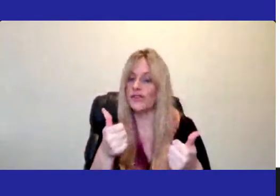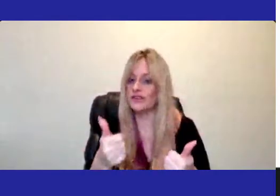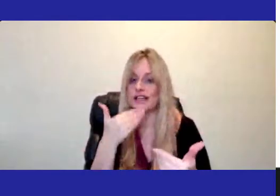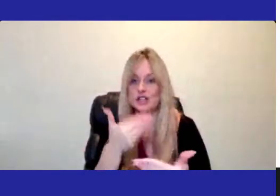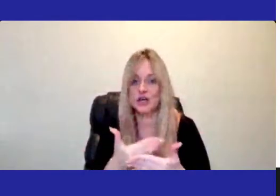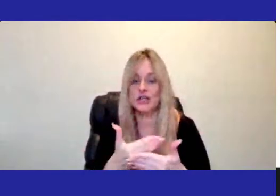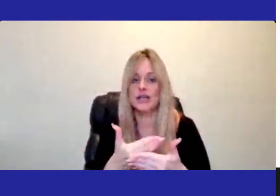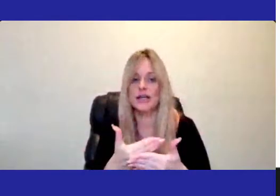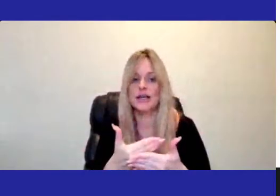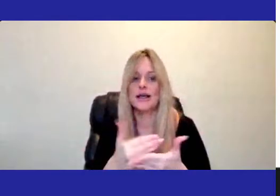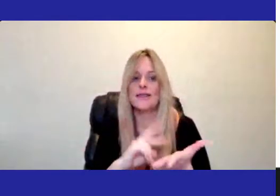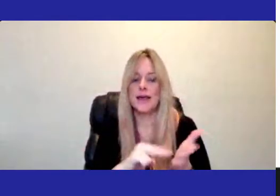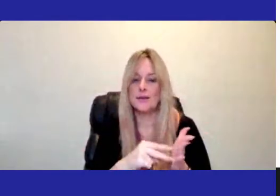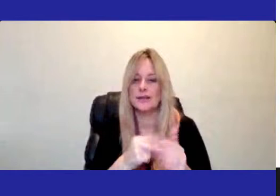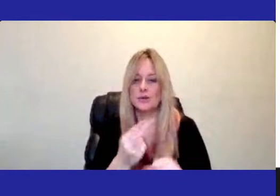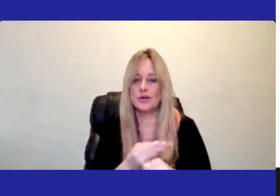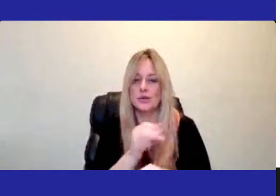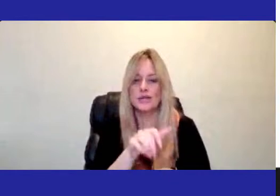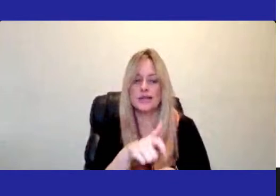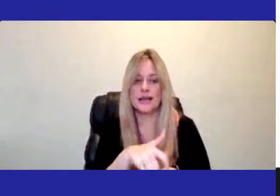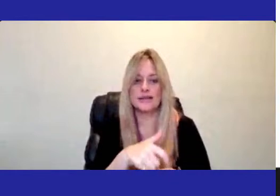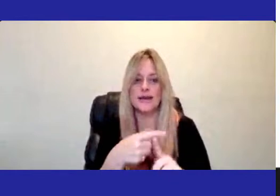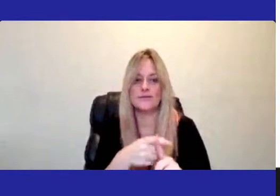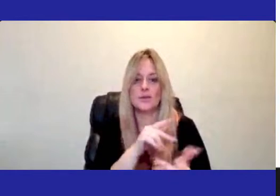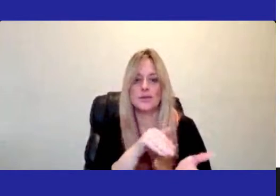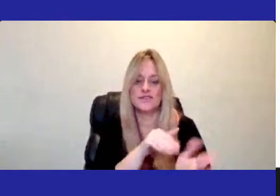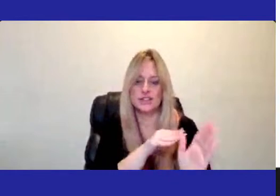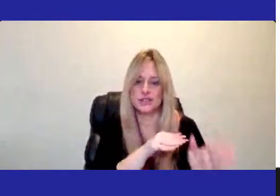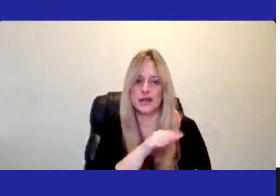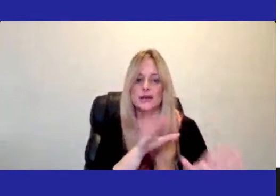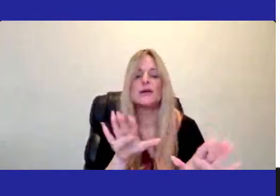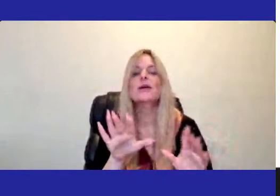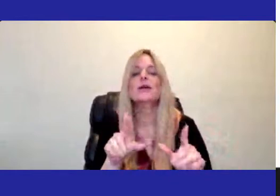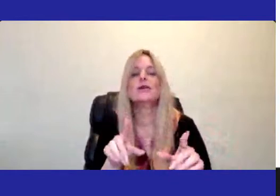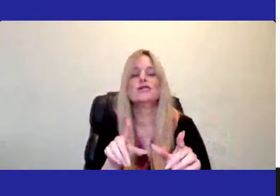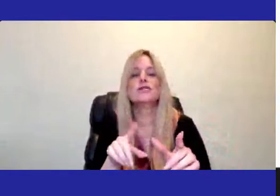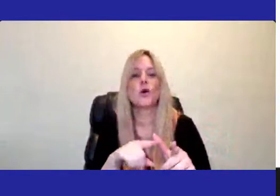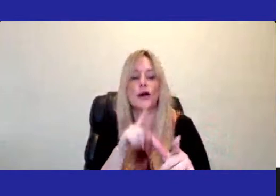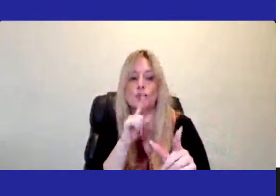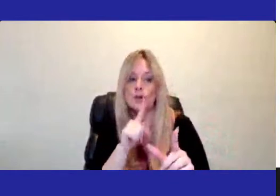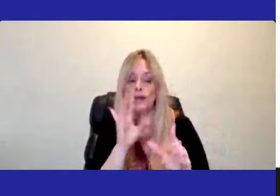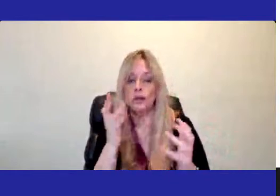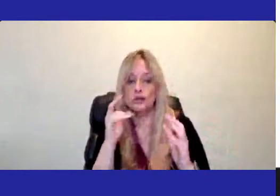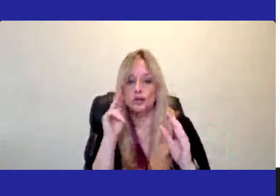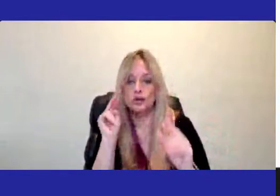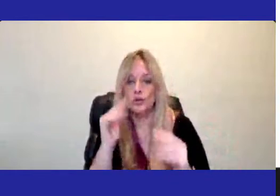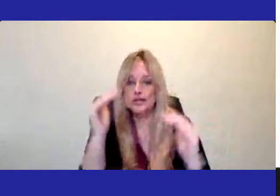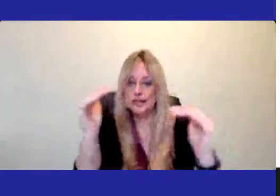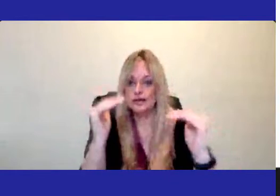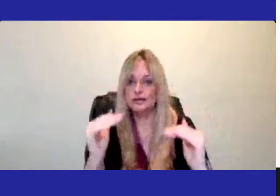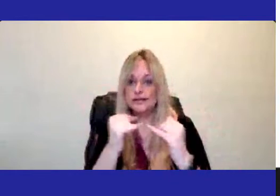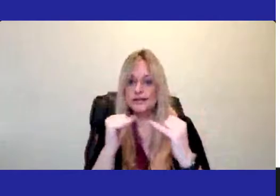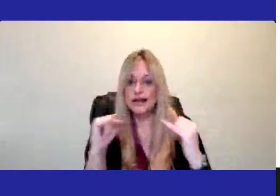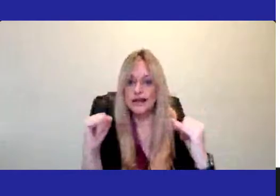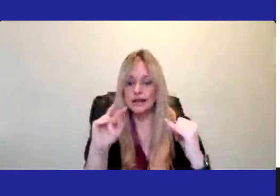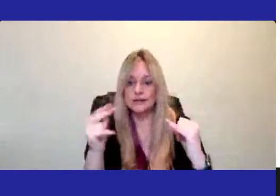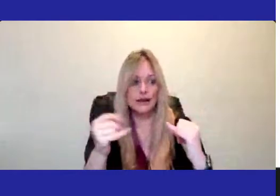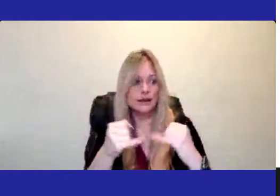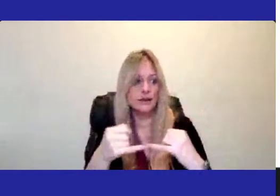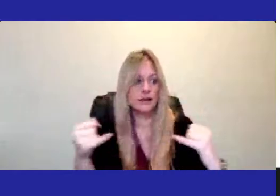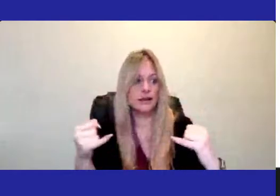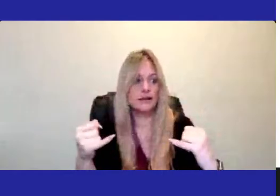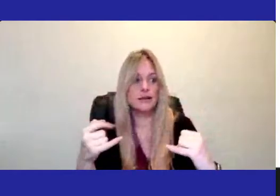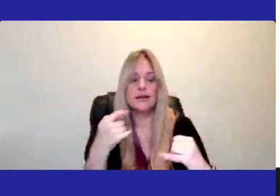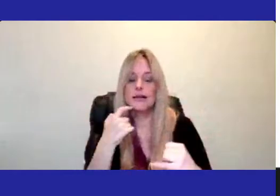better use of that time frame from a physician's end. But I'll really attract your attention to those, that second line. About 100,000, they told us it